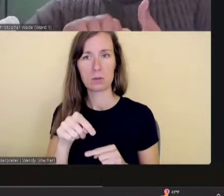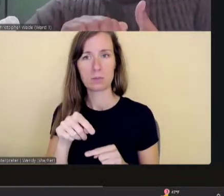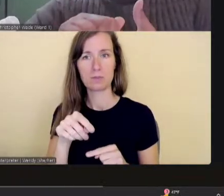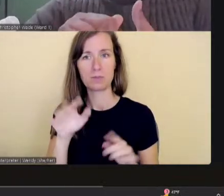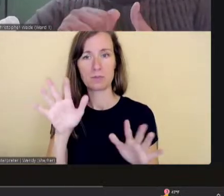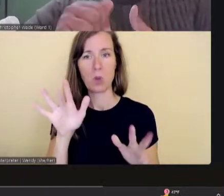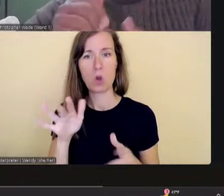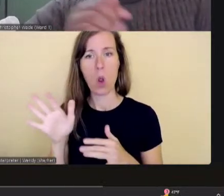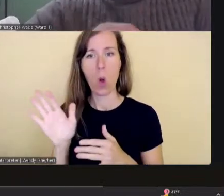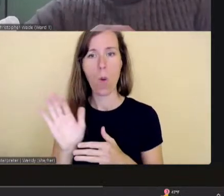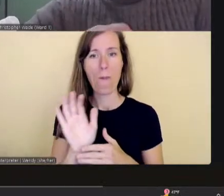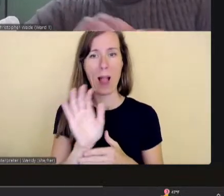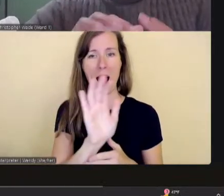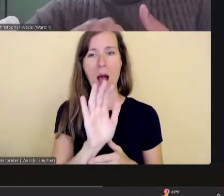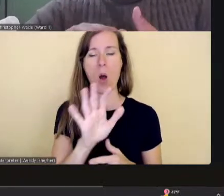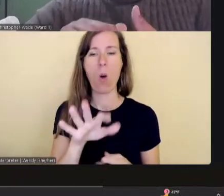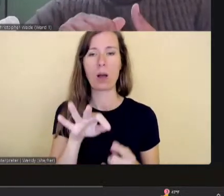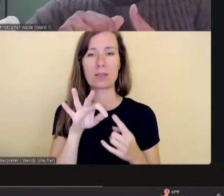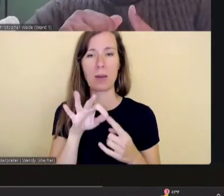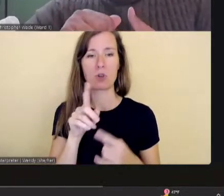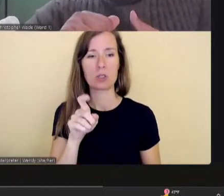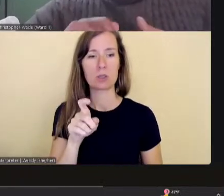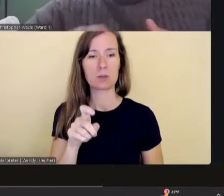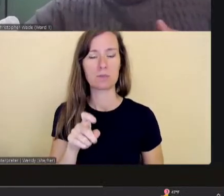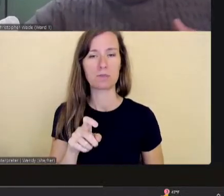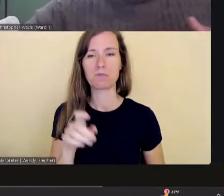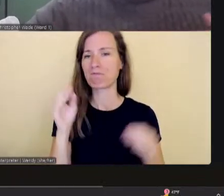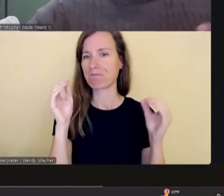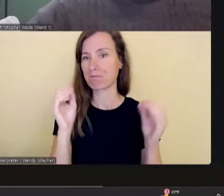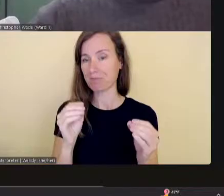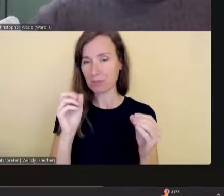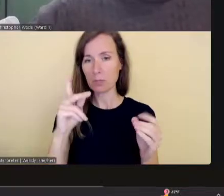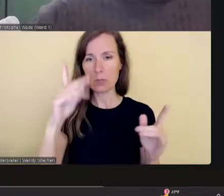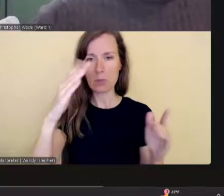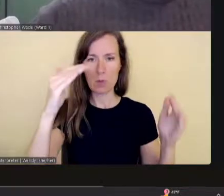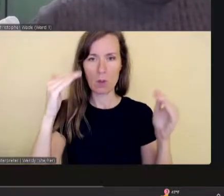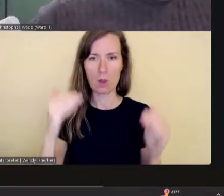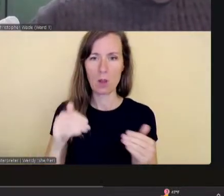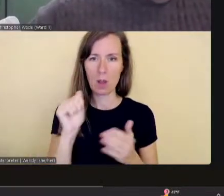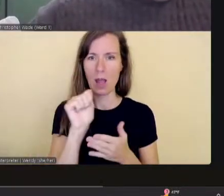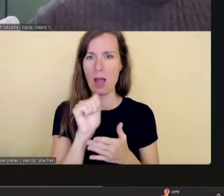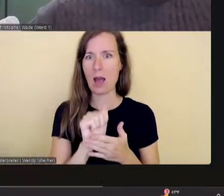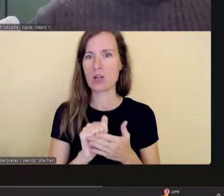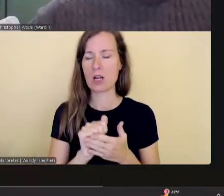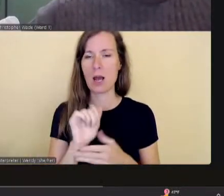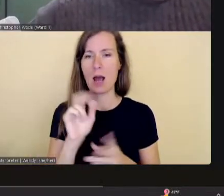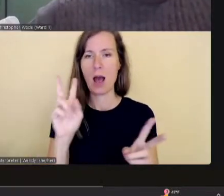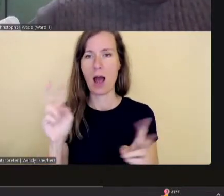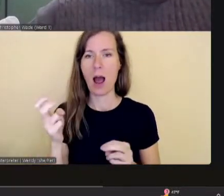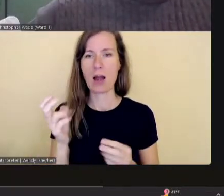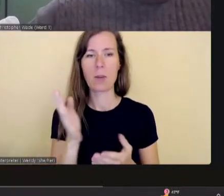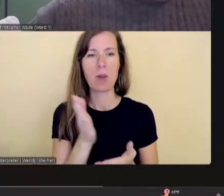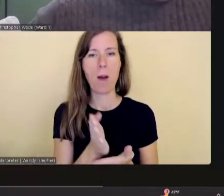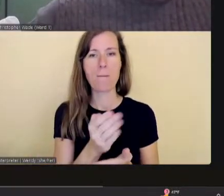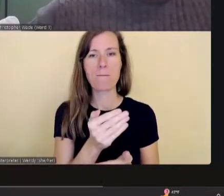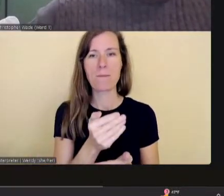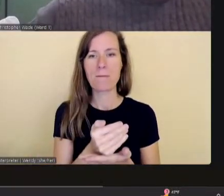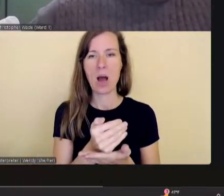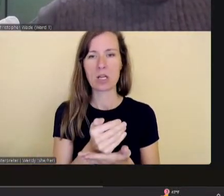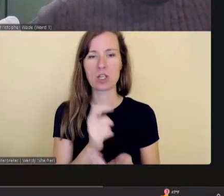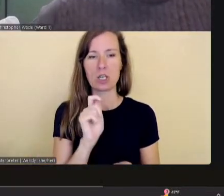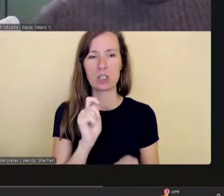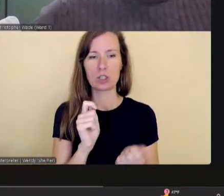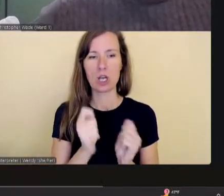All right, not seeing any, we will move to the next item on the agenda, the budget adjustment for the Trent Street cameras.